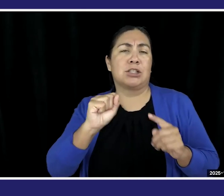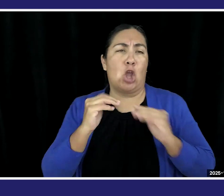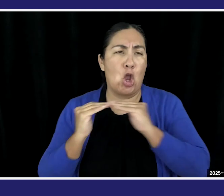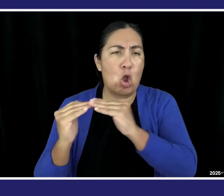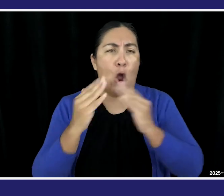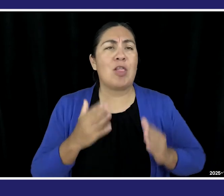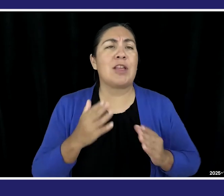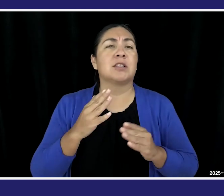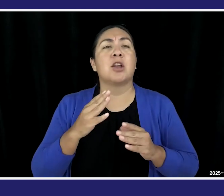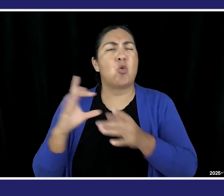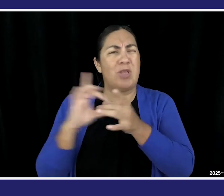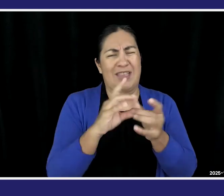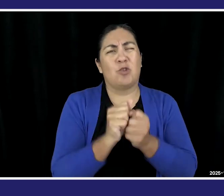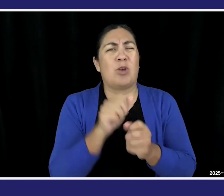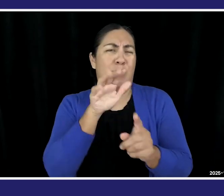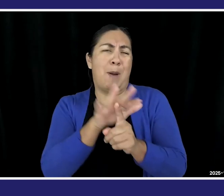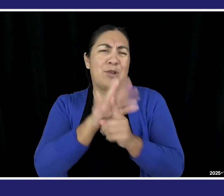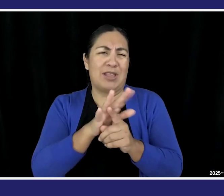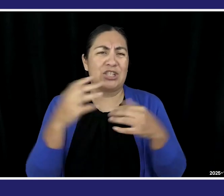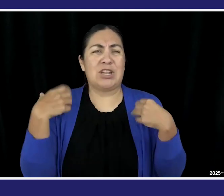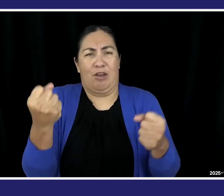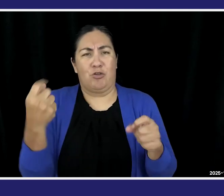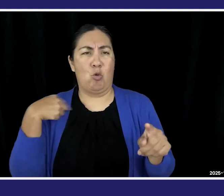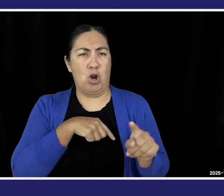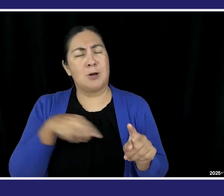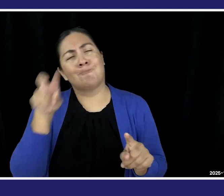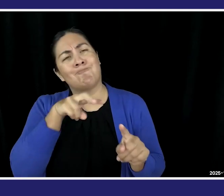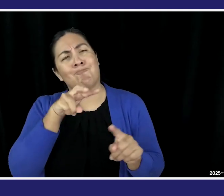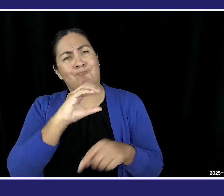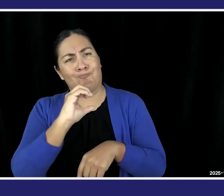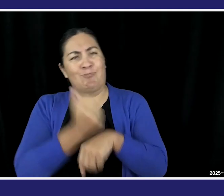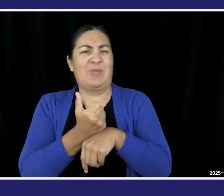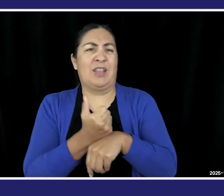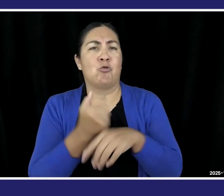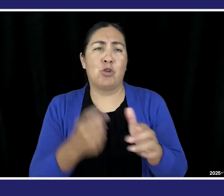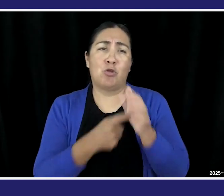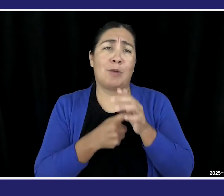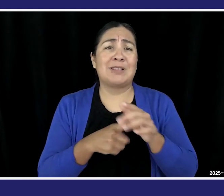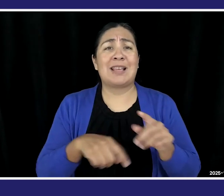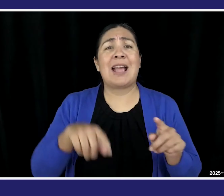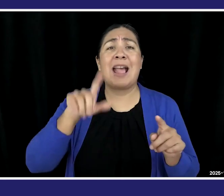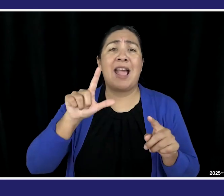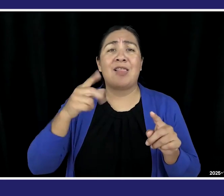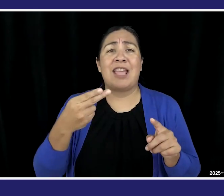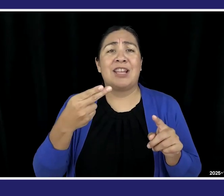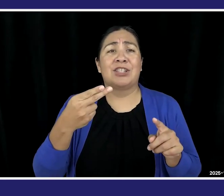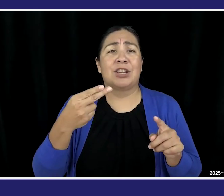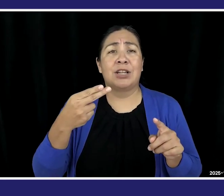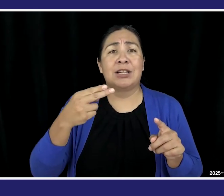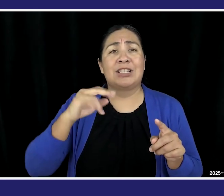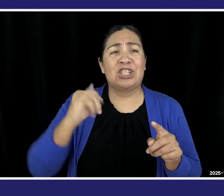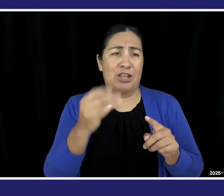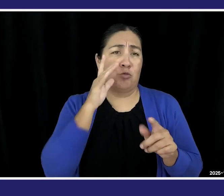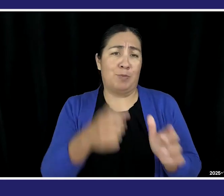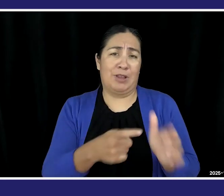health. We are looking at instituting requirements that LHJs would be required to do a CHA and a CHIP